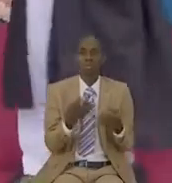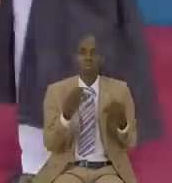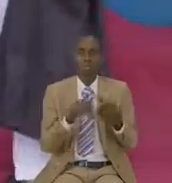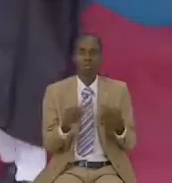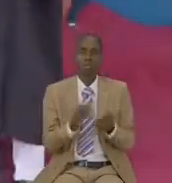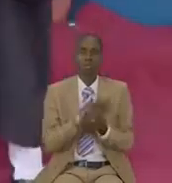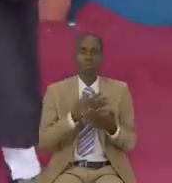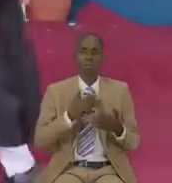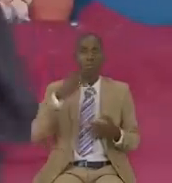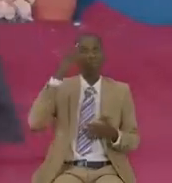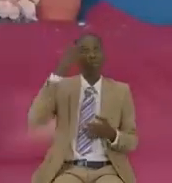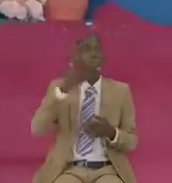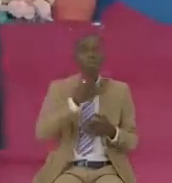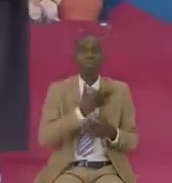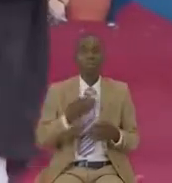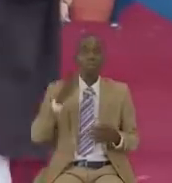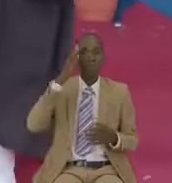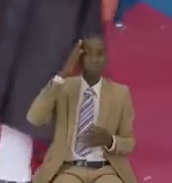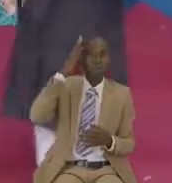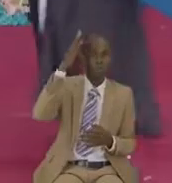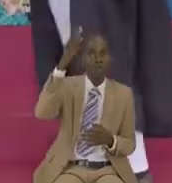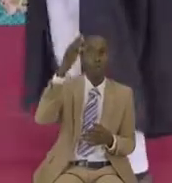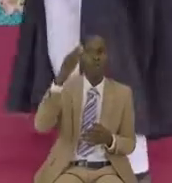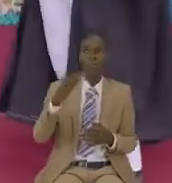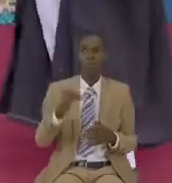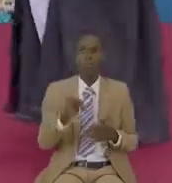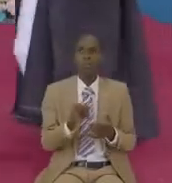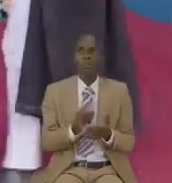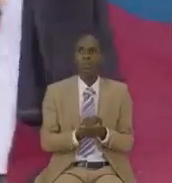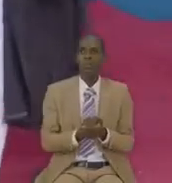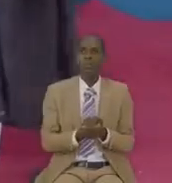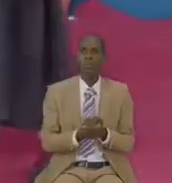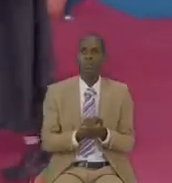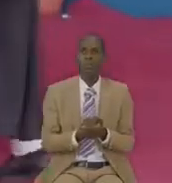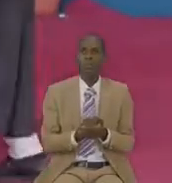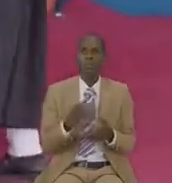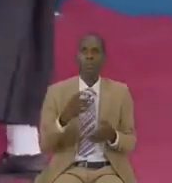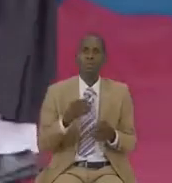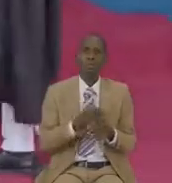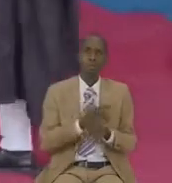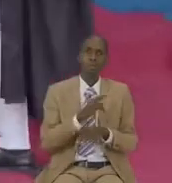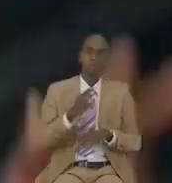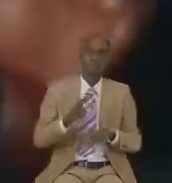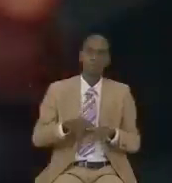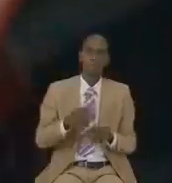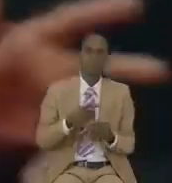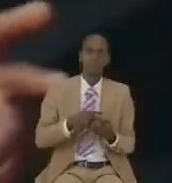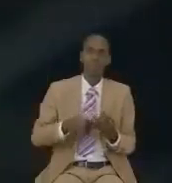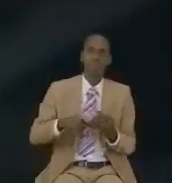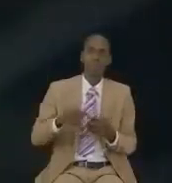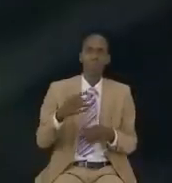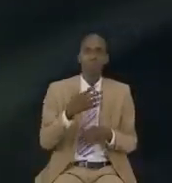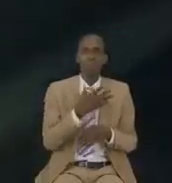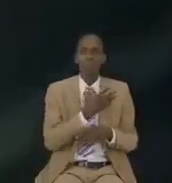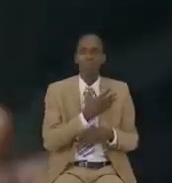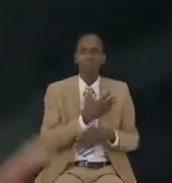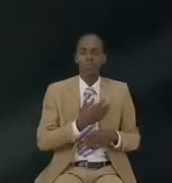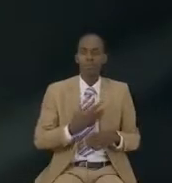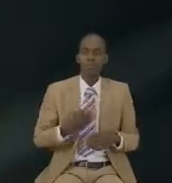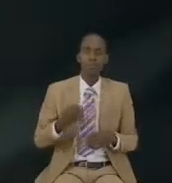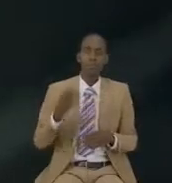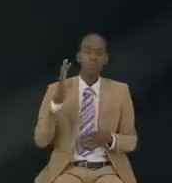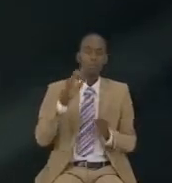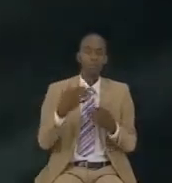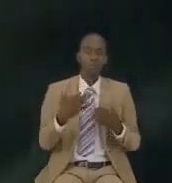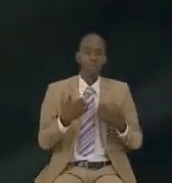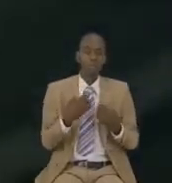destiny. My tongue is now the pencil that sketches the image of my failure and defeat. Stagnation is now your song stanza, and mediocrity your melody. Fear,